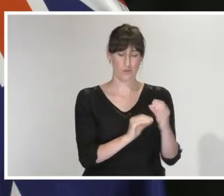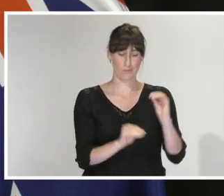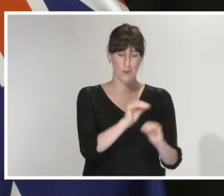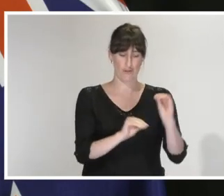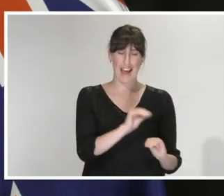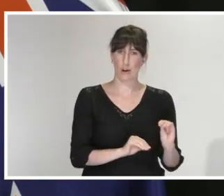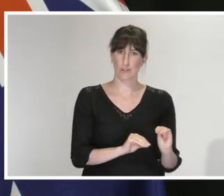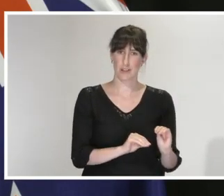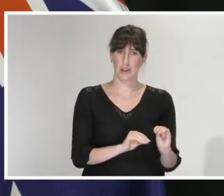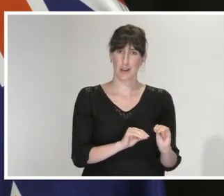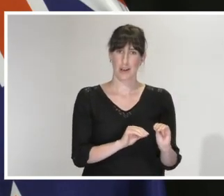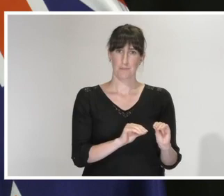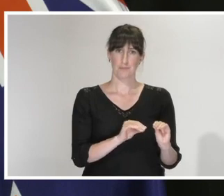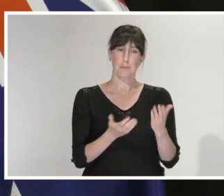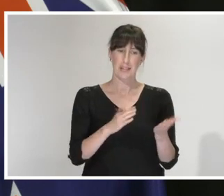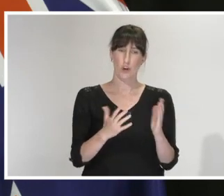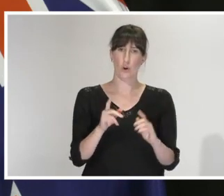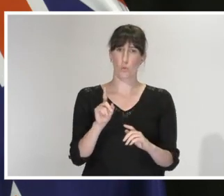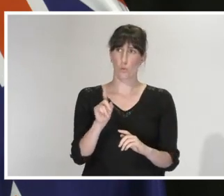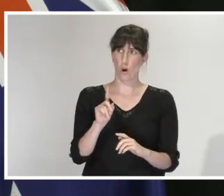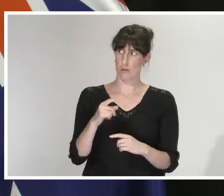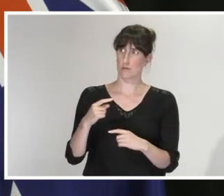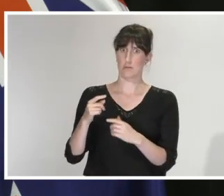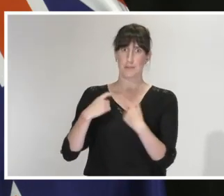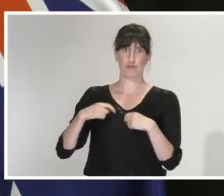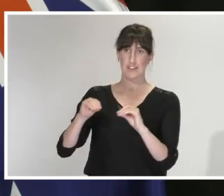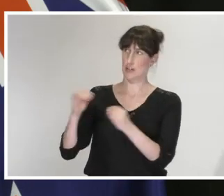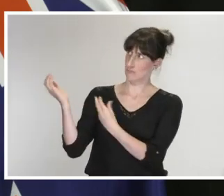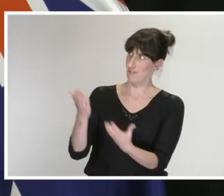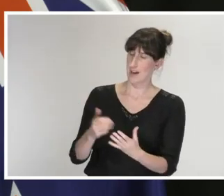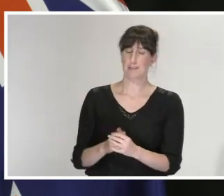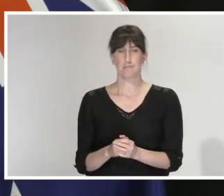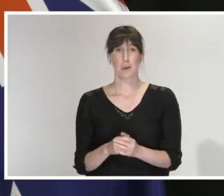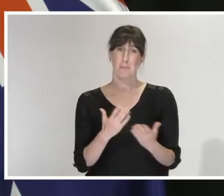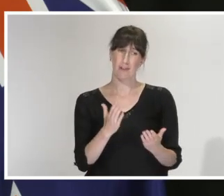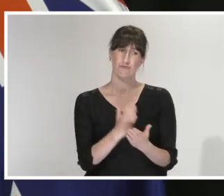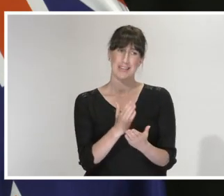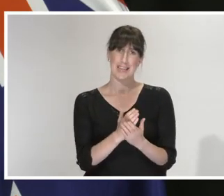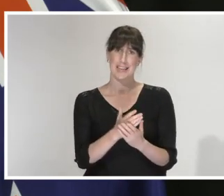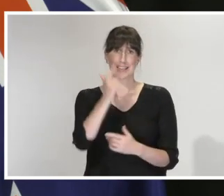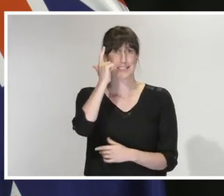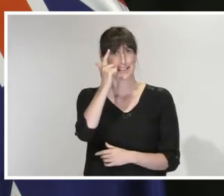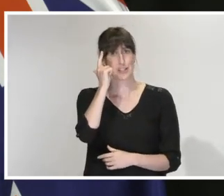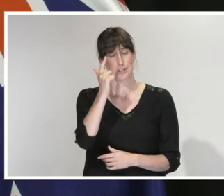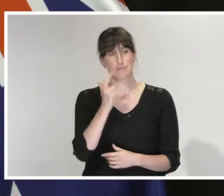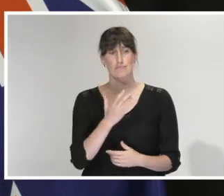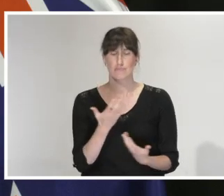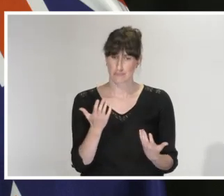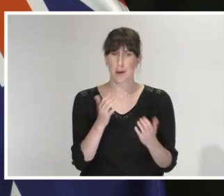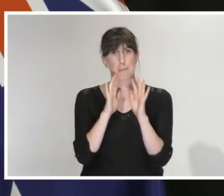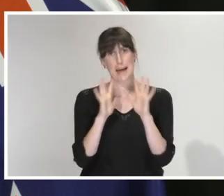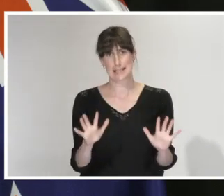that might be available to them. But I do want to say again, the teaching community have proven to be incredibly adaptive and resilient through